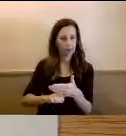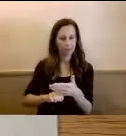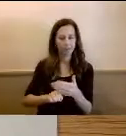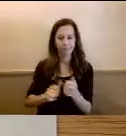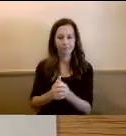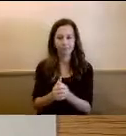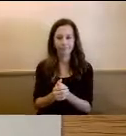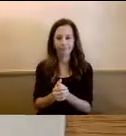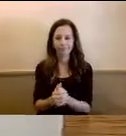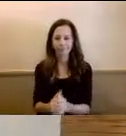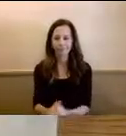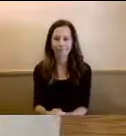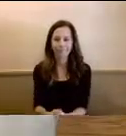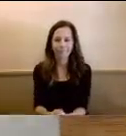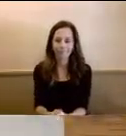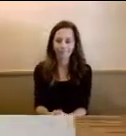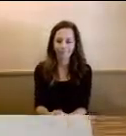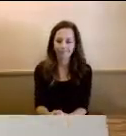few problems.